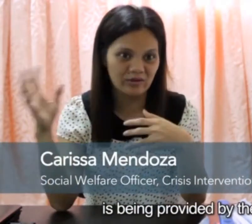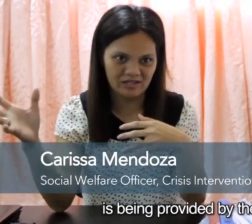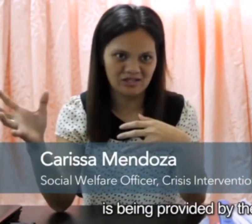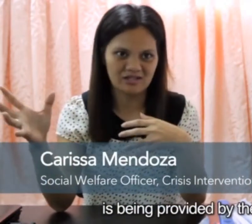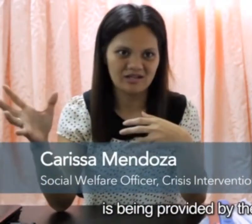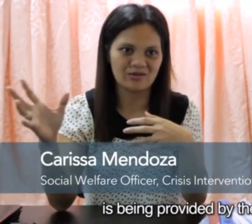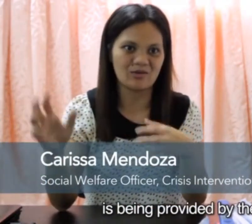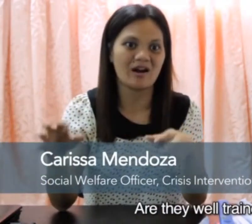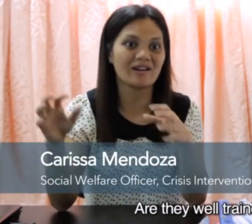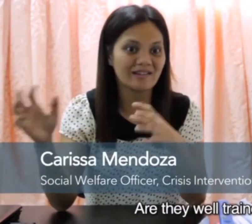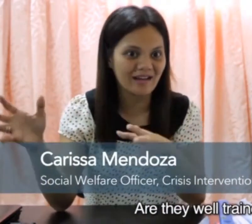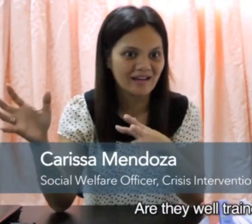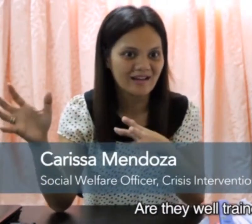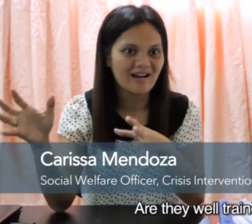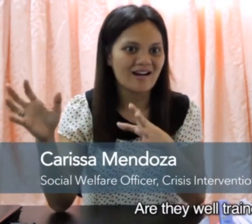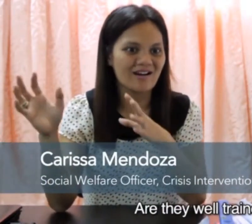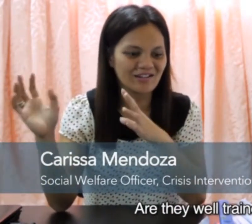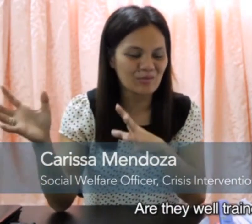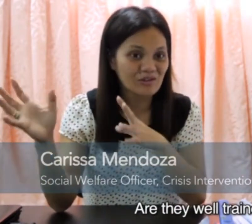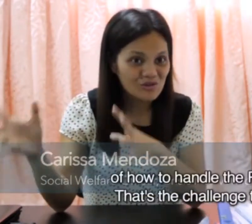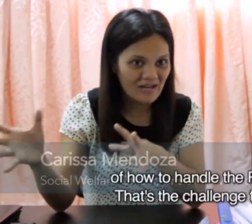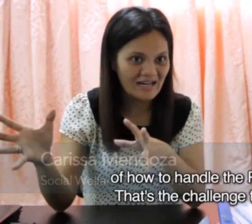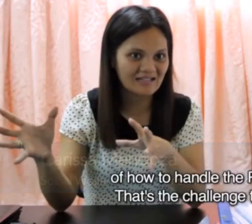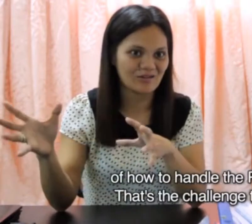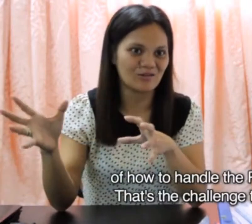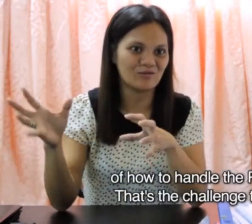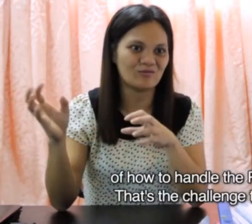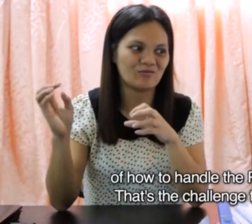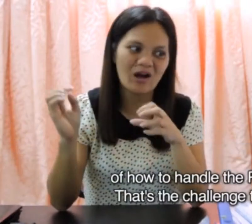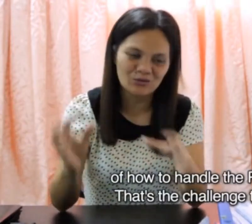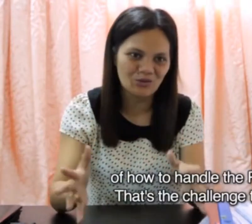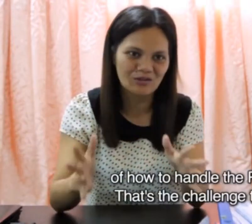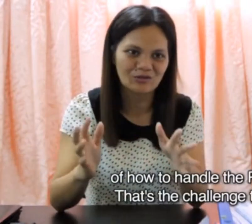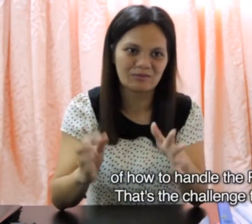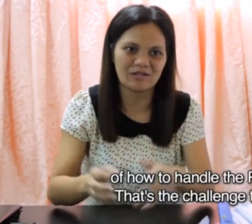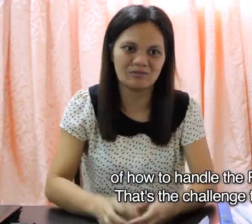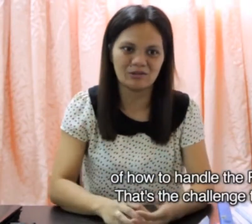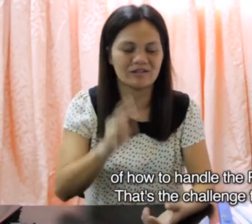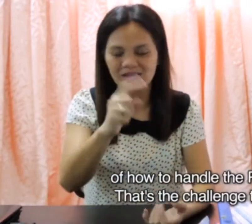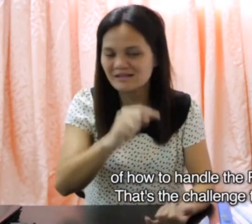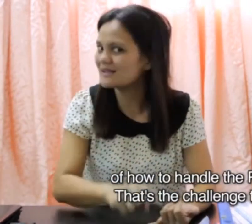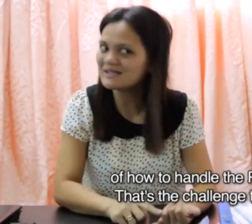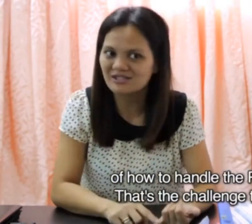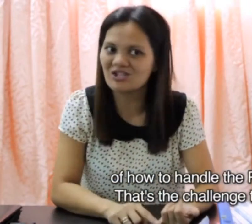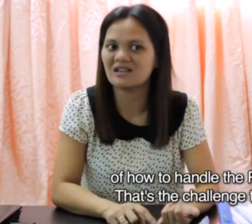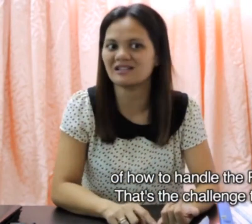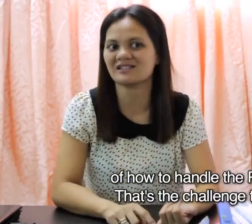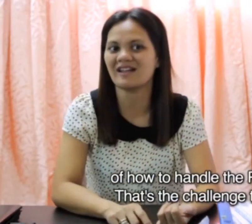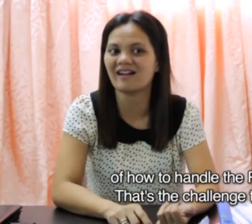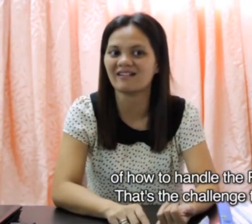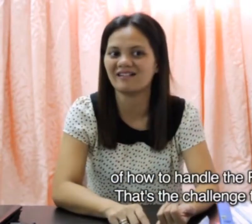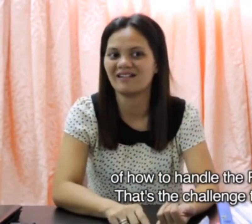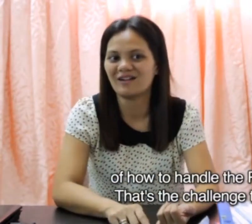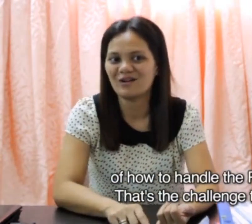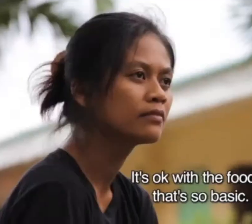by the DOH. Are they well trained of how to handle the PWD? That's the challenge there.